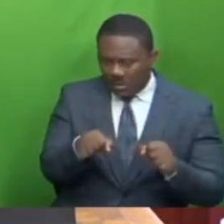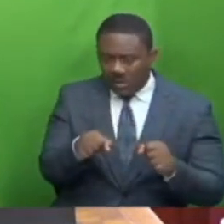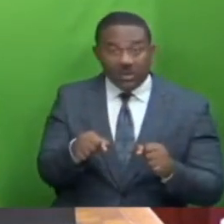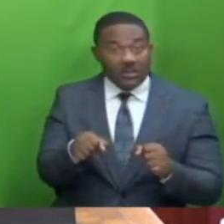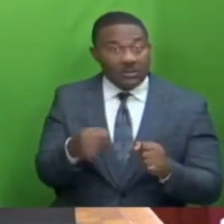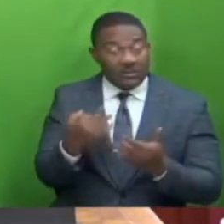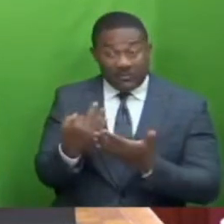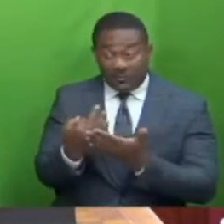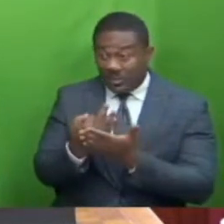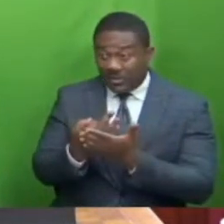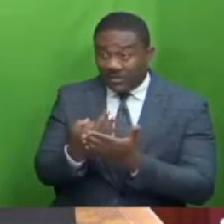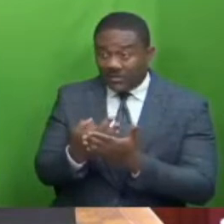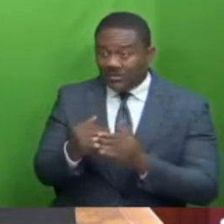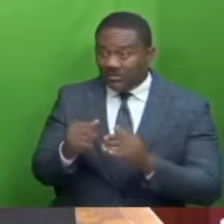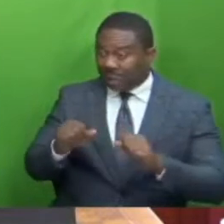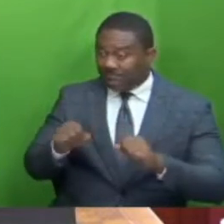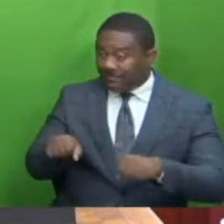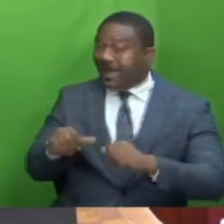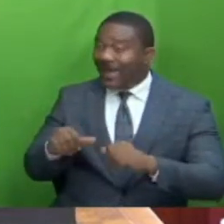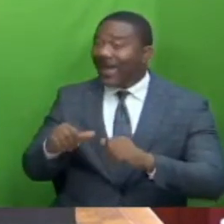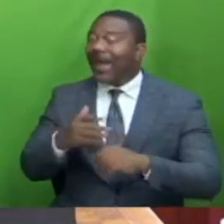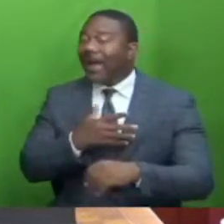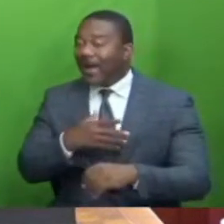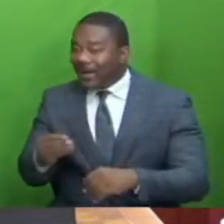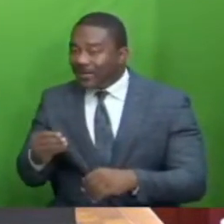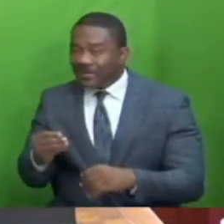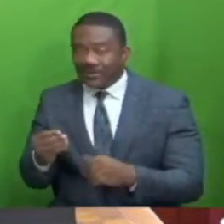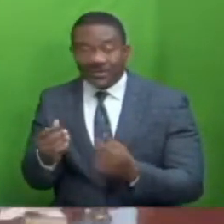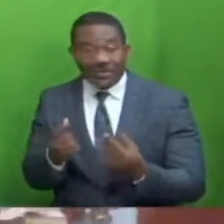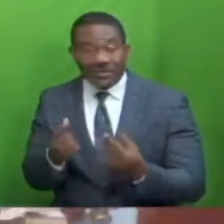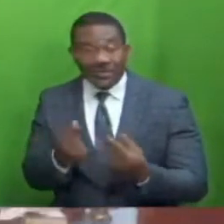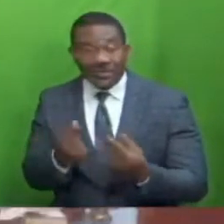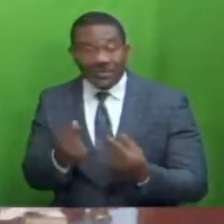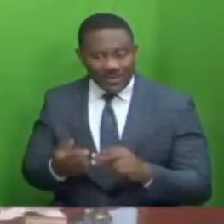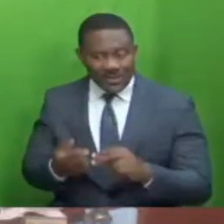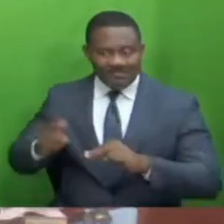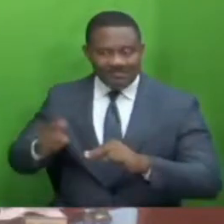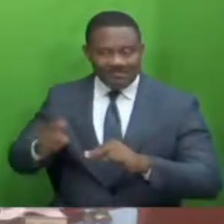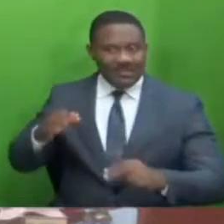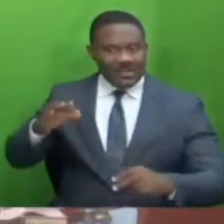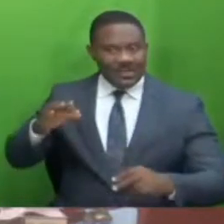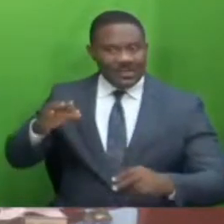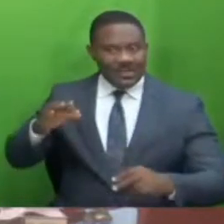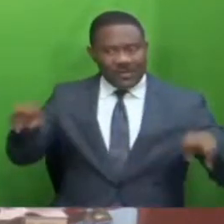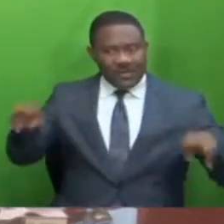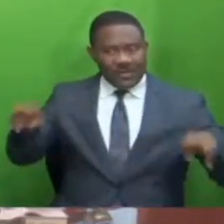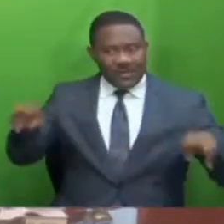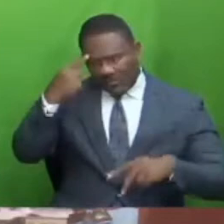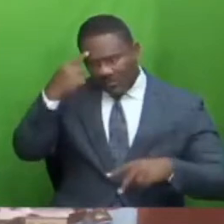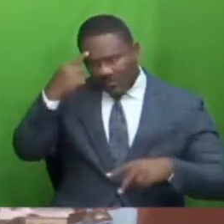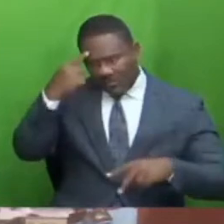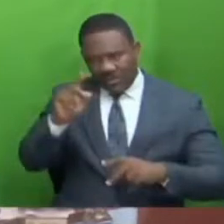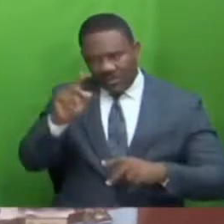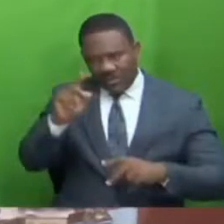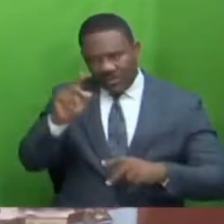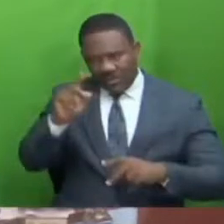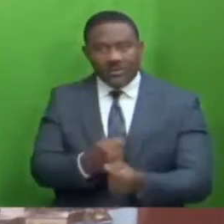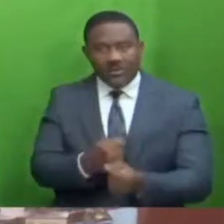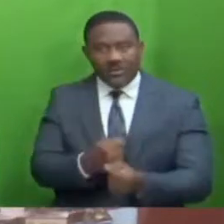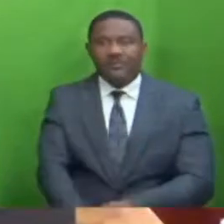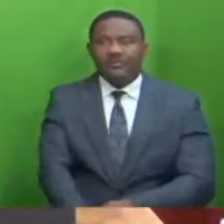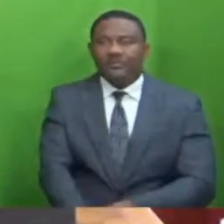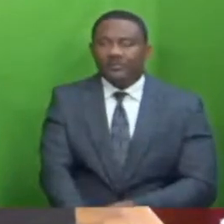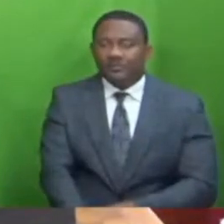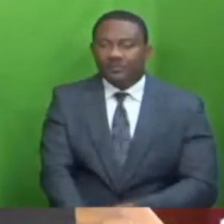viability of the institution and to position it to deliver increased value for the people of Ghana. I take this